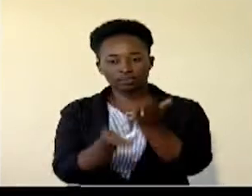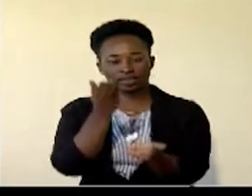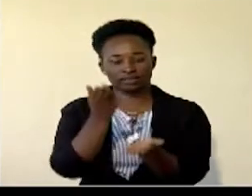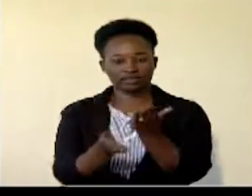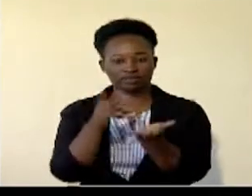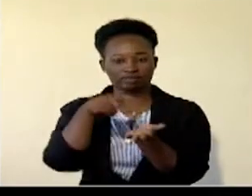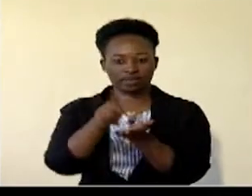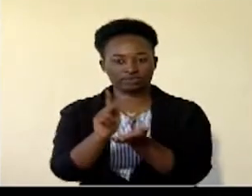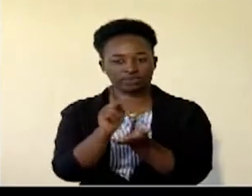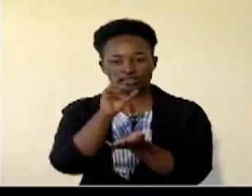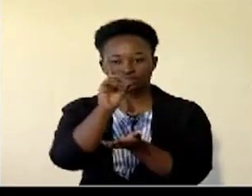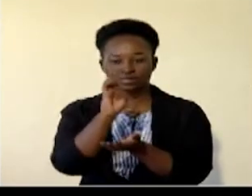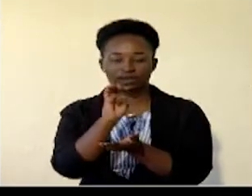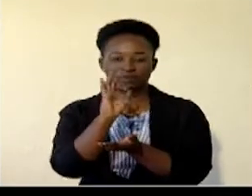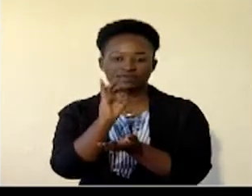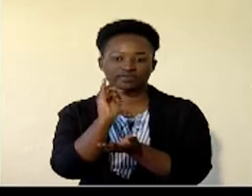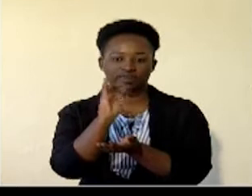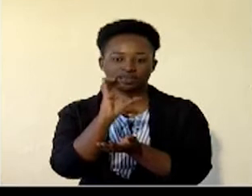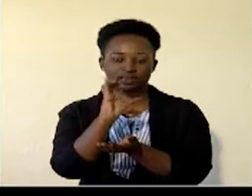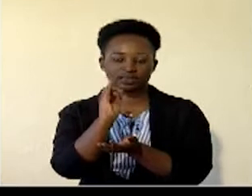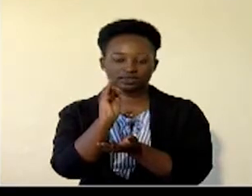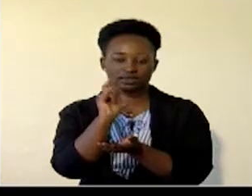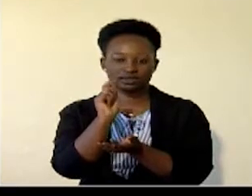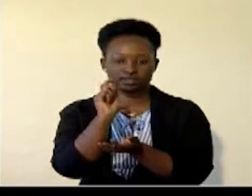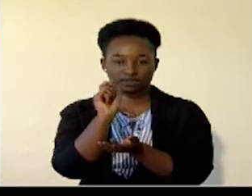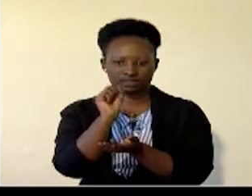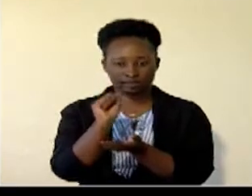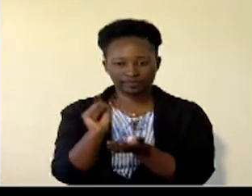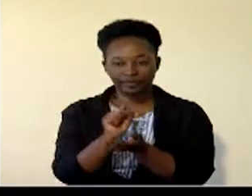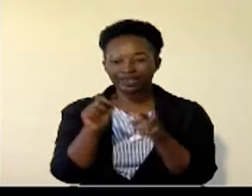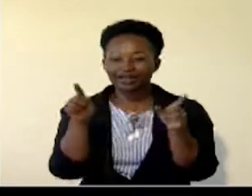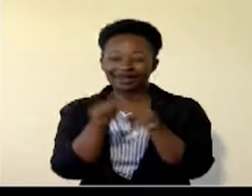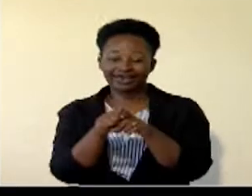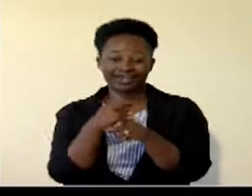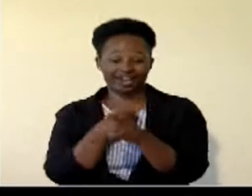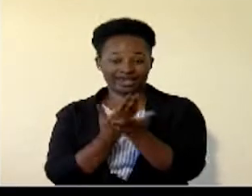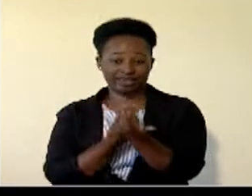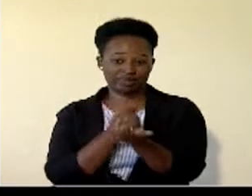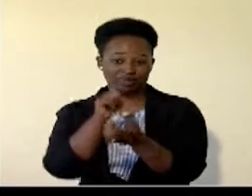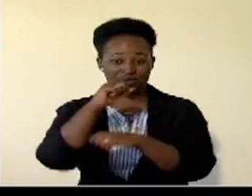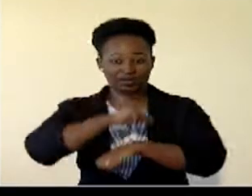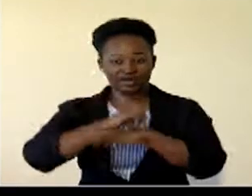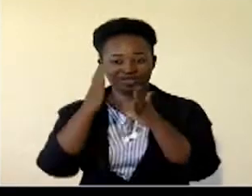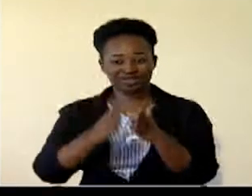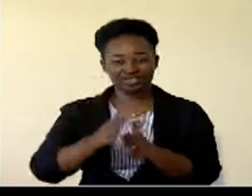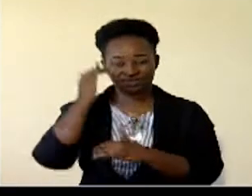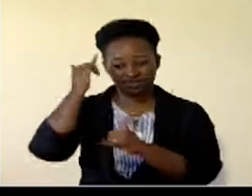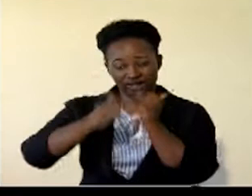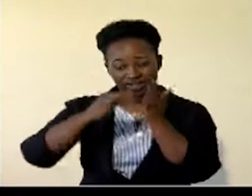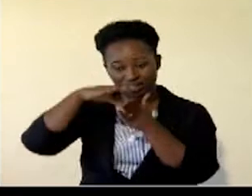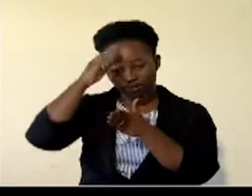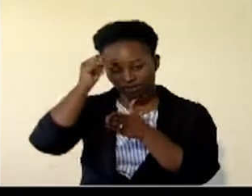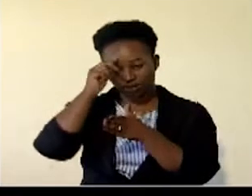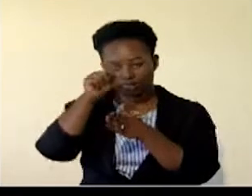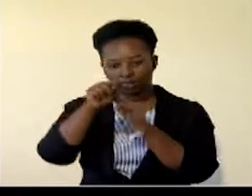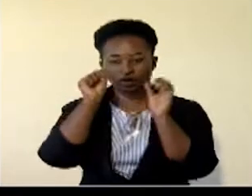payment deficits. And I expect you learners, at the end of the lesson, you can be